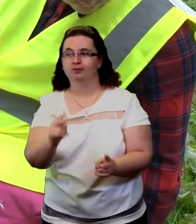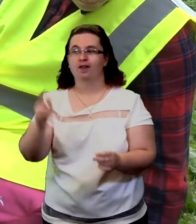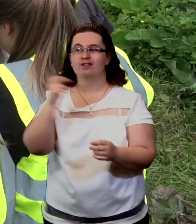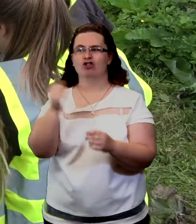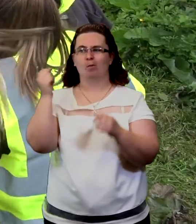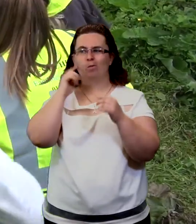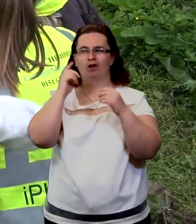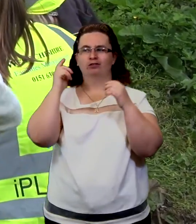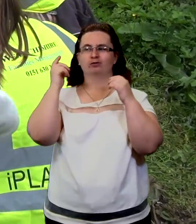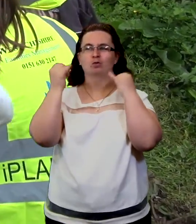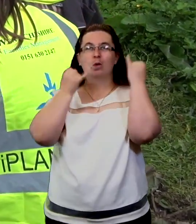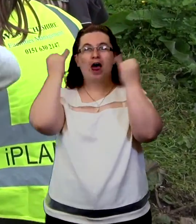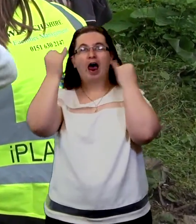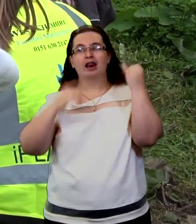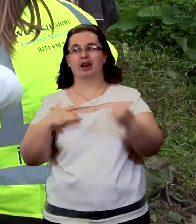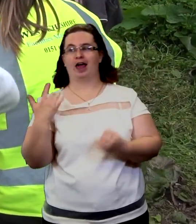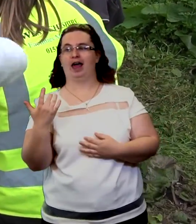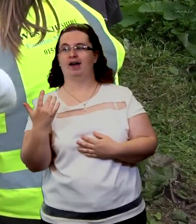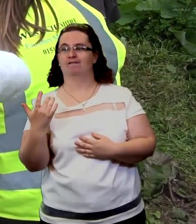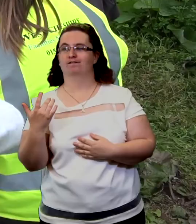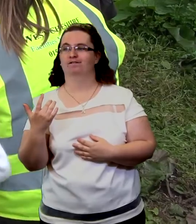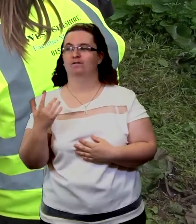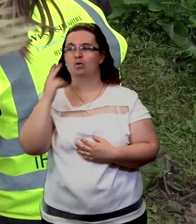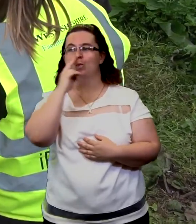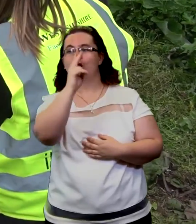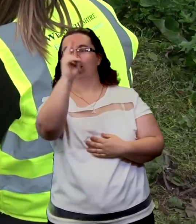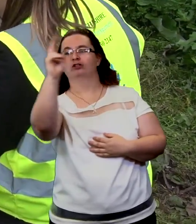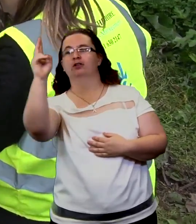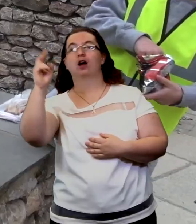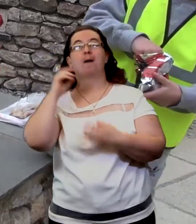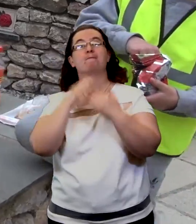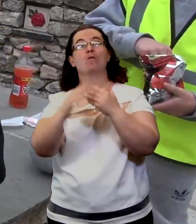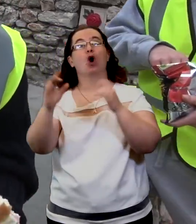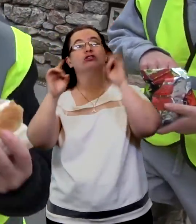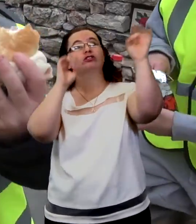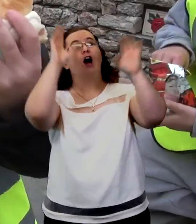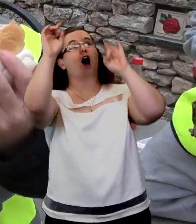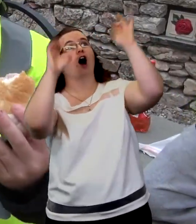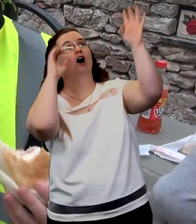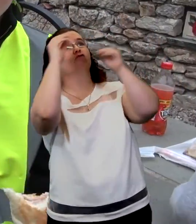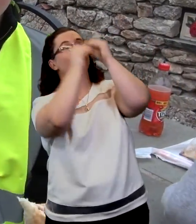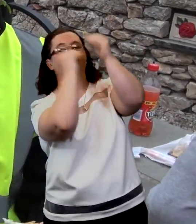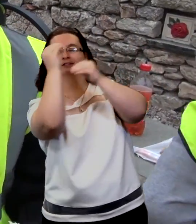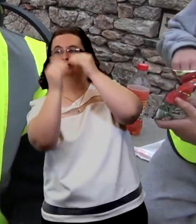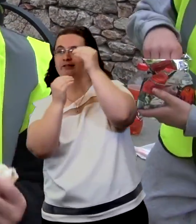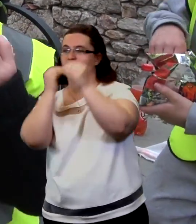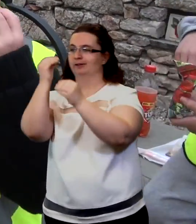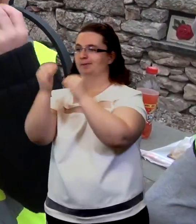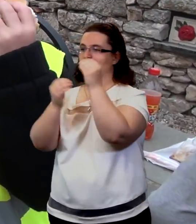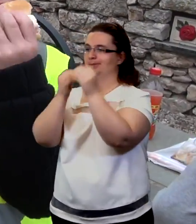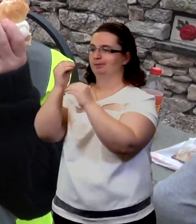least 3 times the distance between this bench and the blade. I'm just eating my butty because I'm